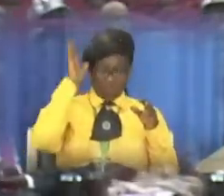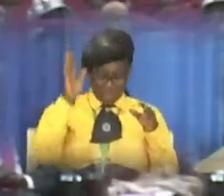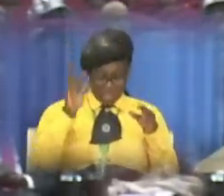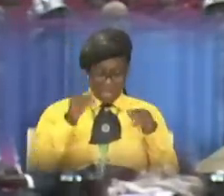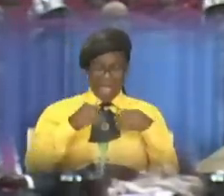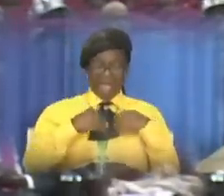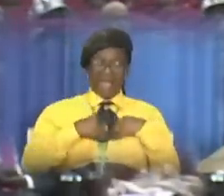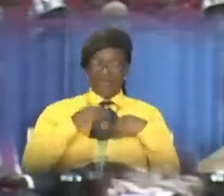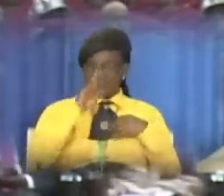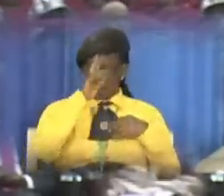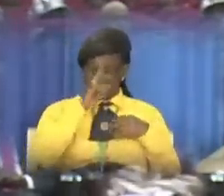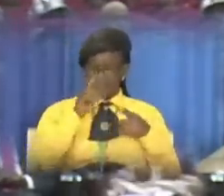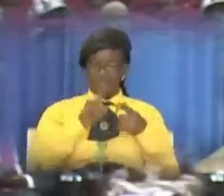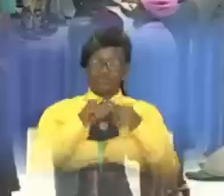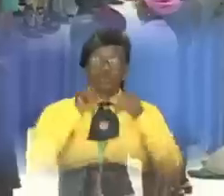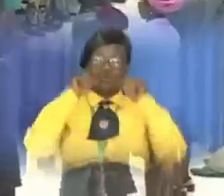Christ,